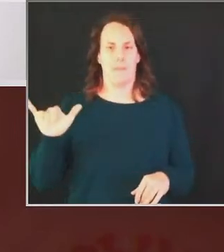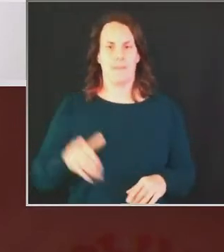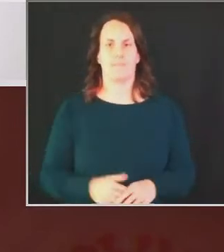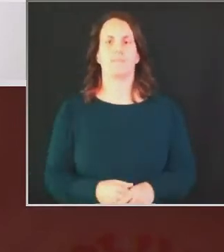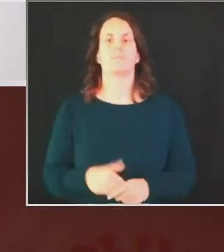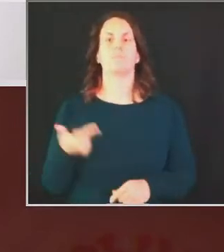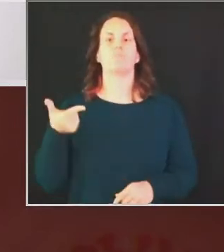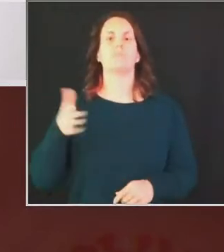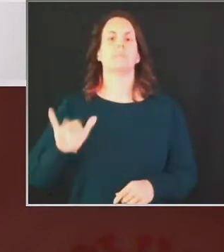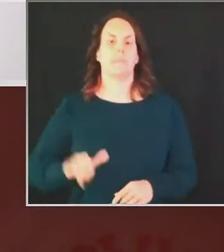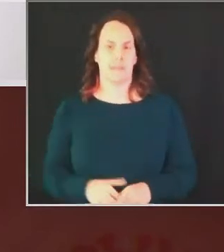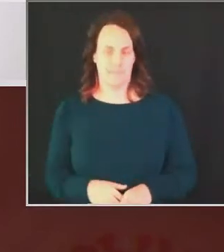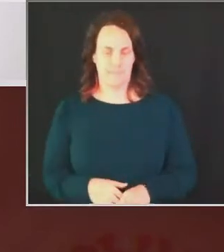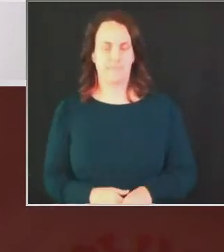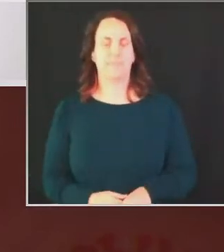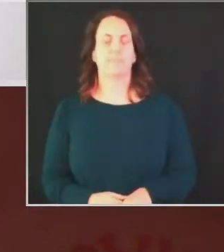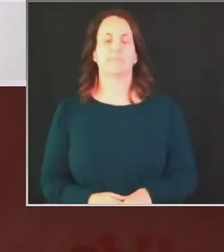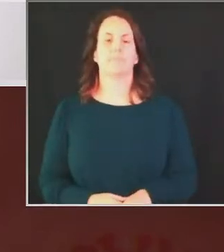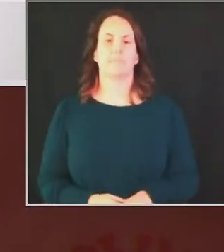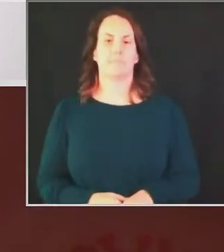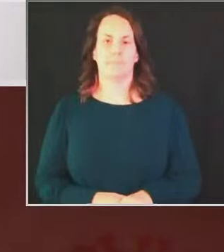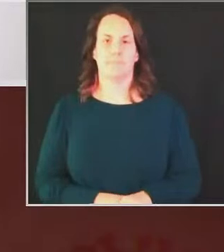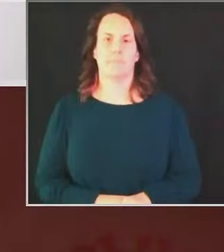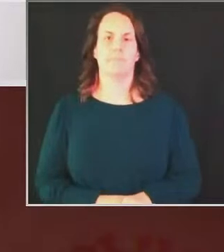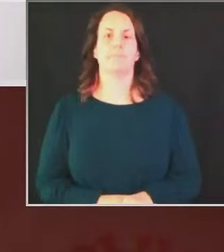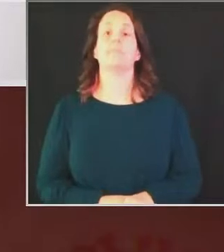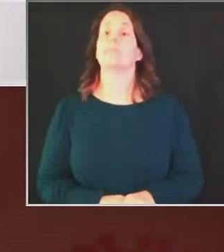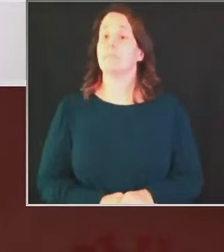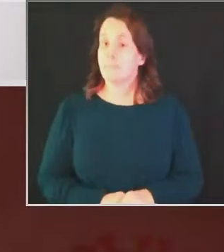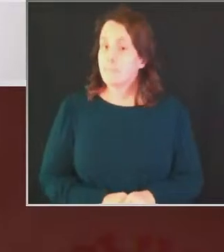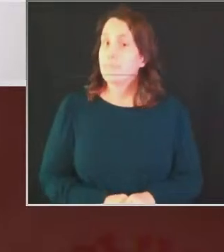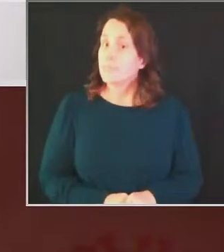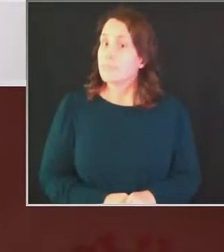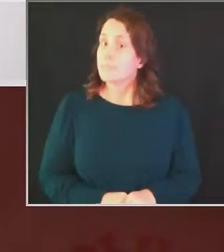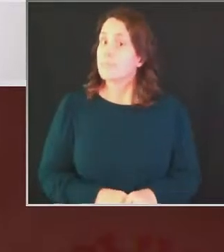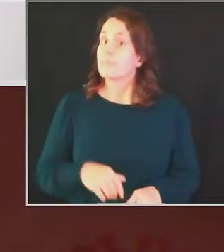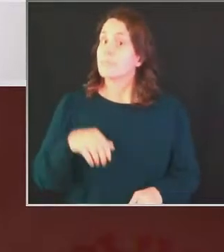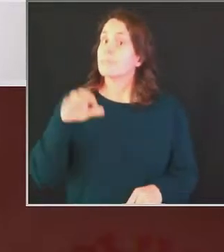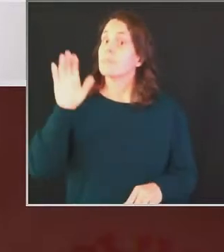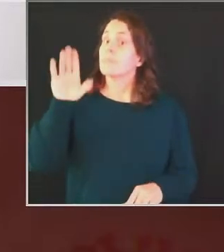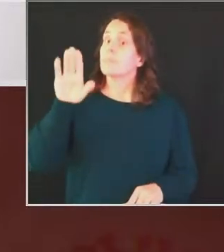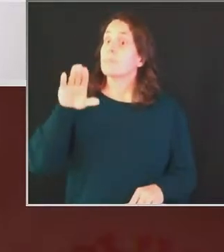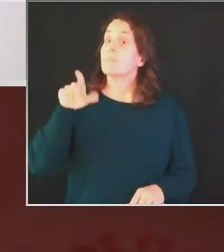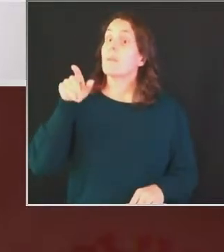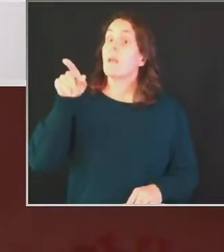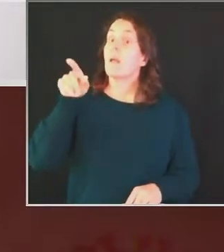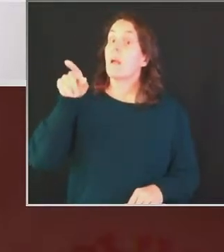moved to this new site in Milwaukee,